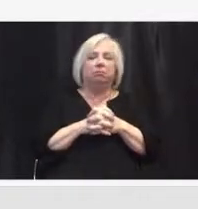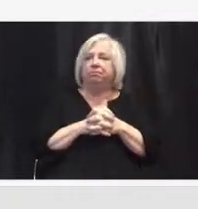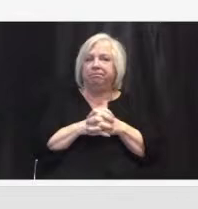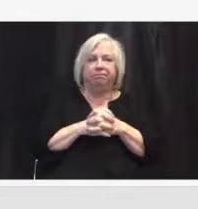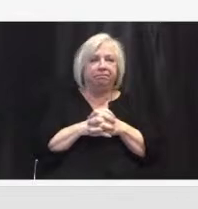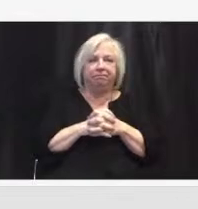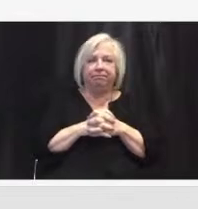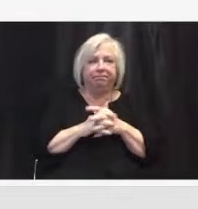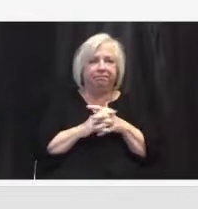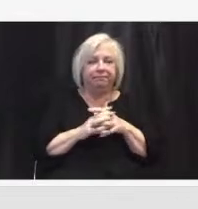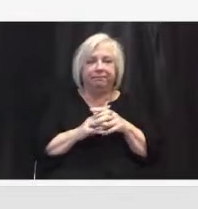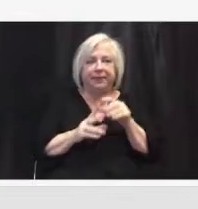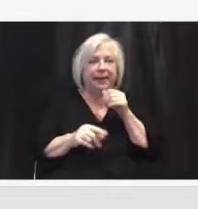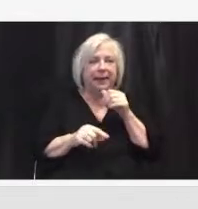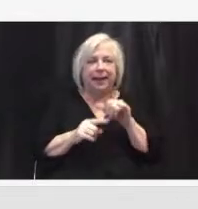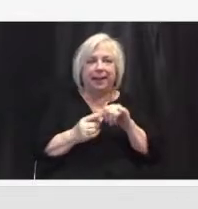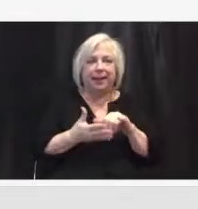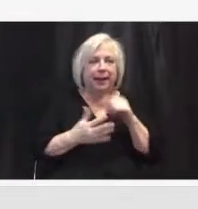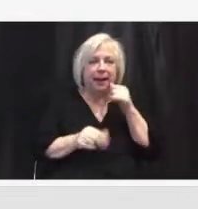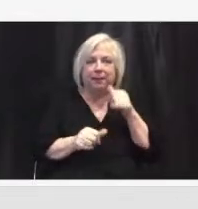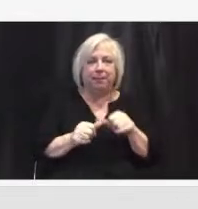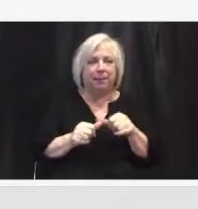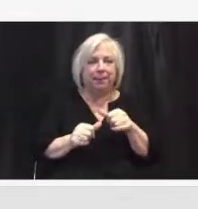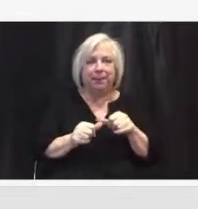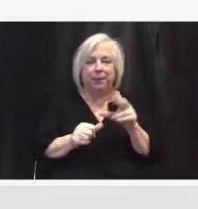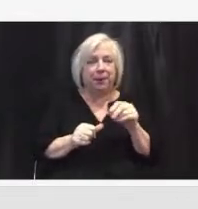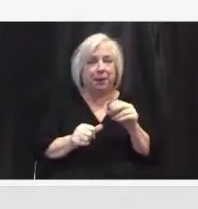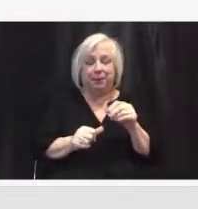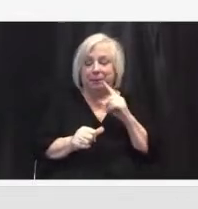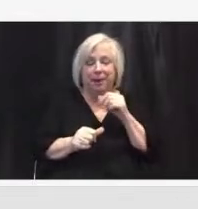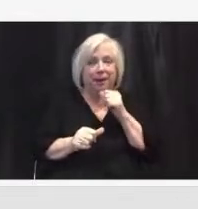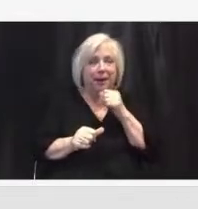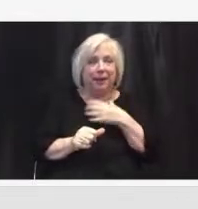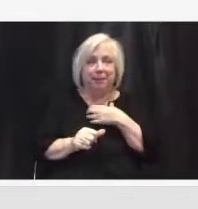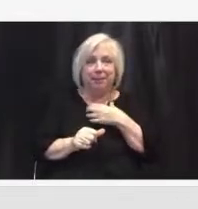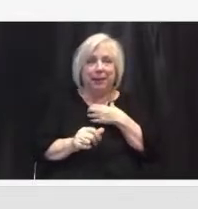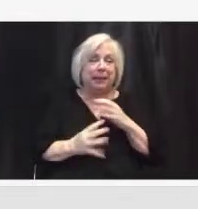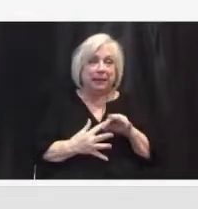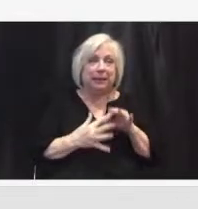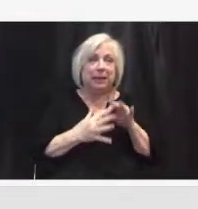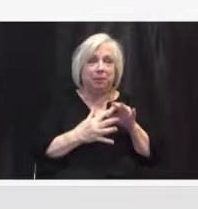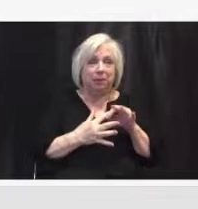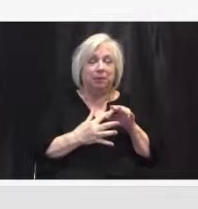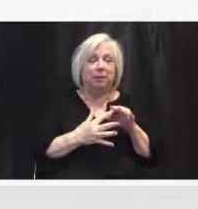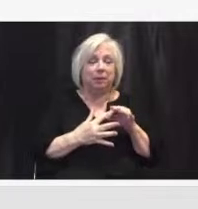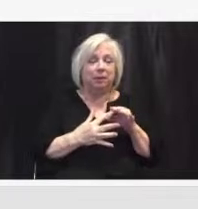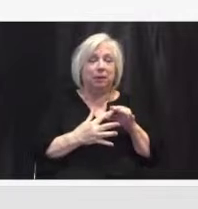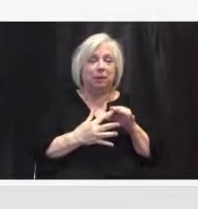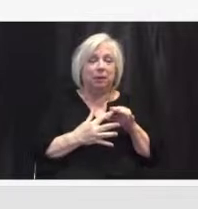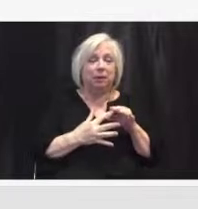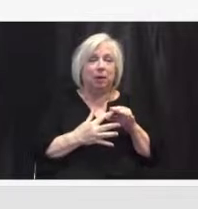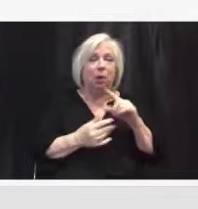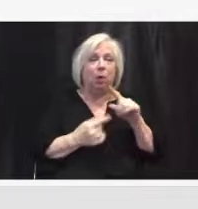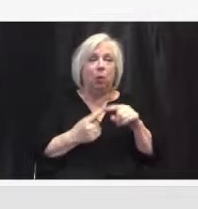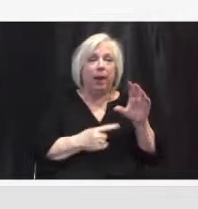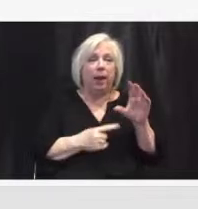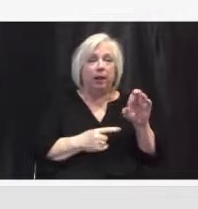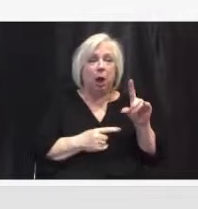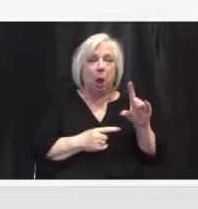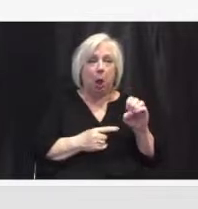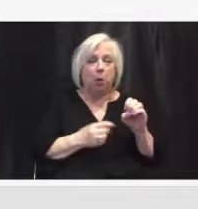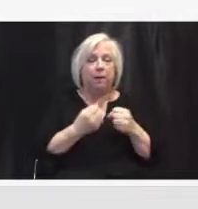Not to my recollection, no. I haven't had any complaints except for when the code enforcement came